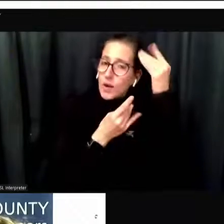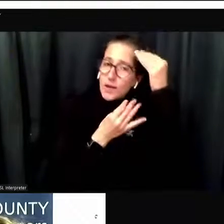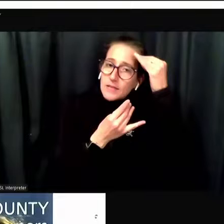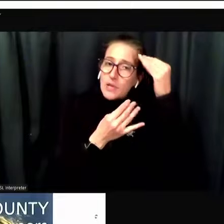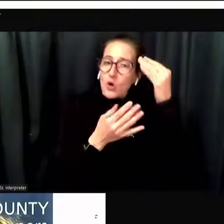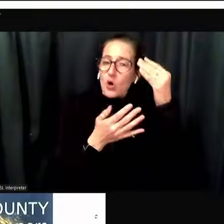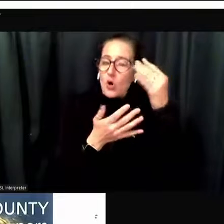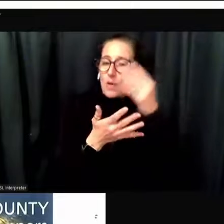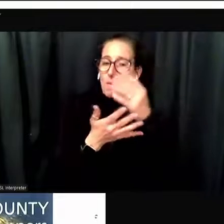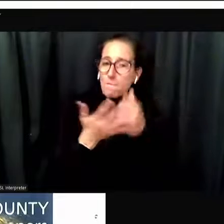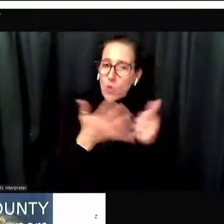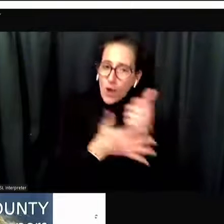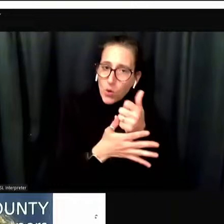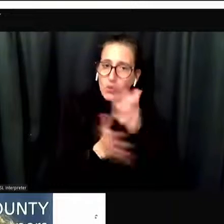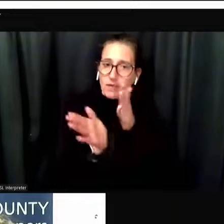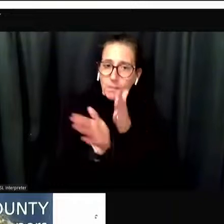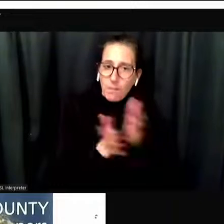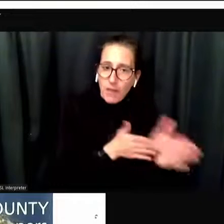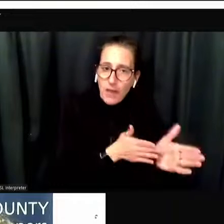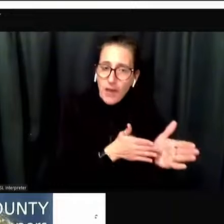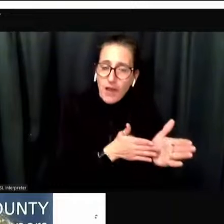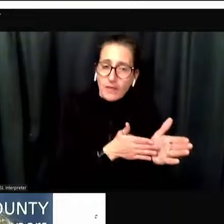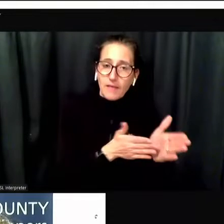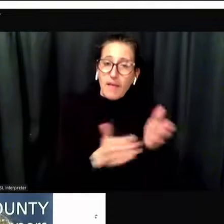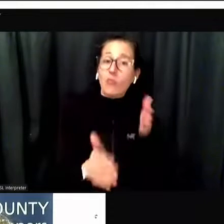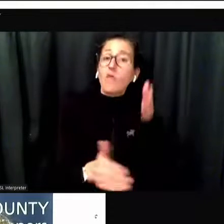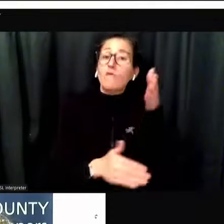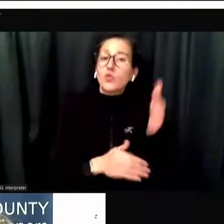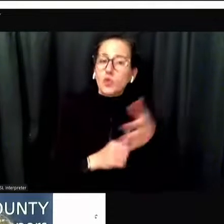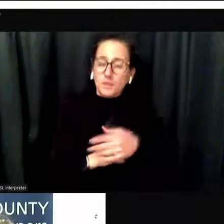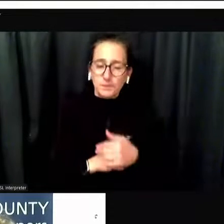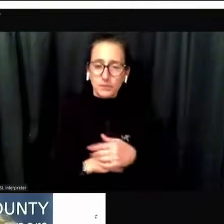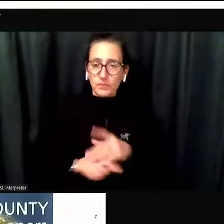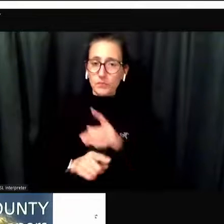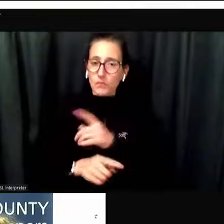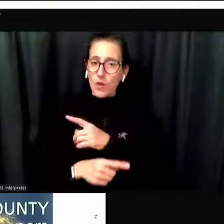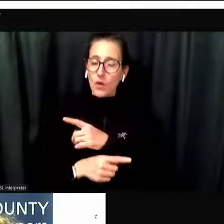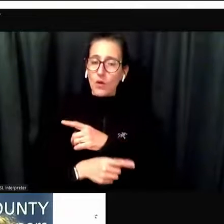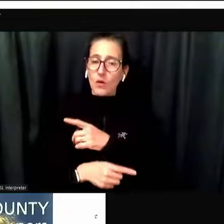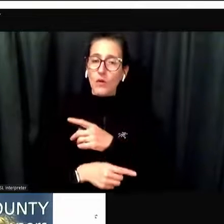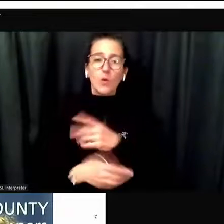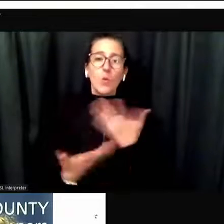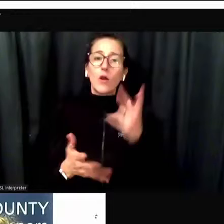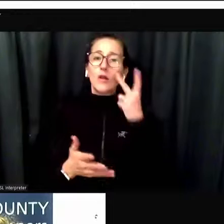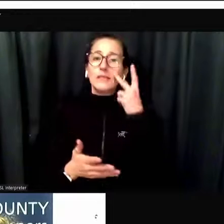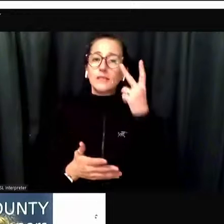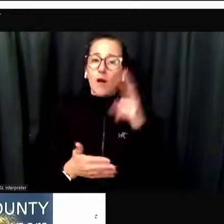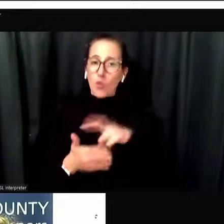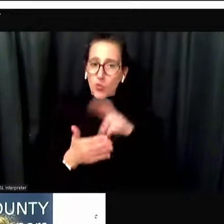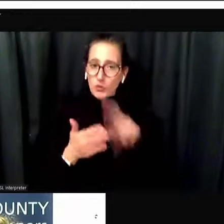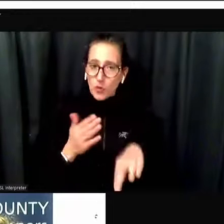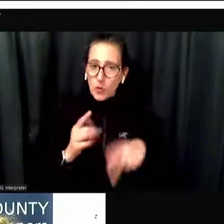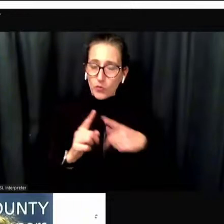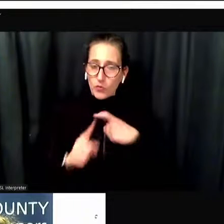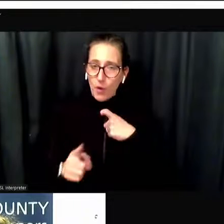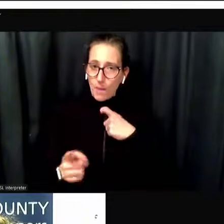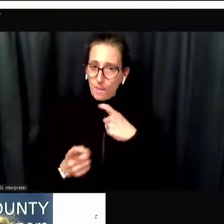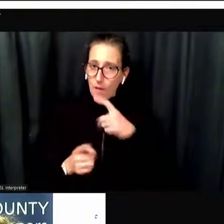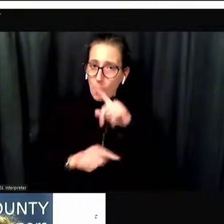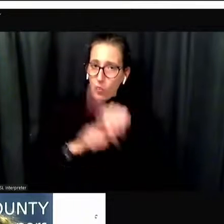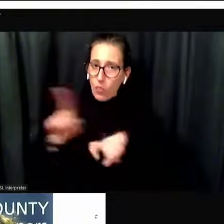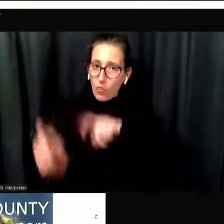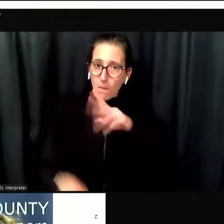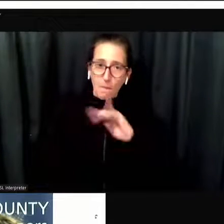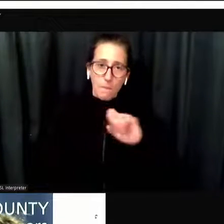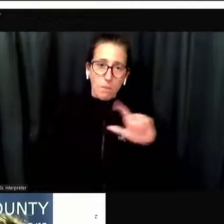of the polling. The only thing left I have to say is perhaps just the wrap-up themes were that there's